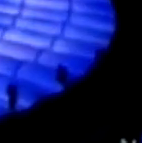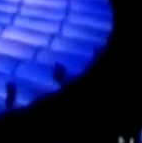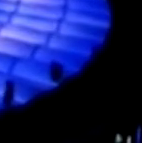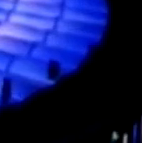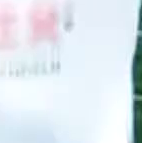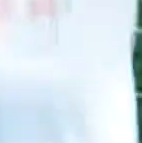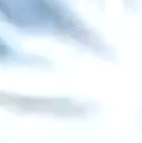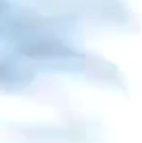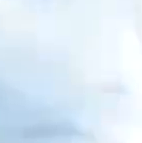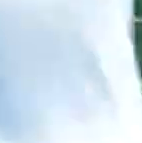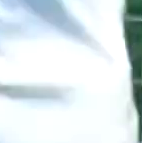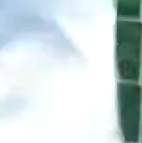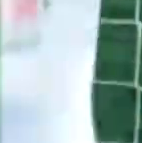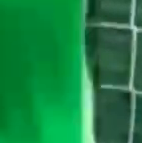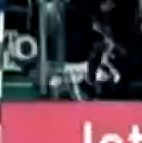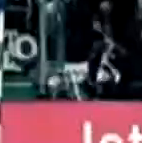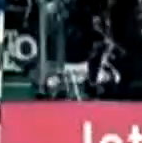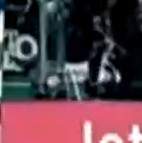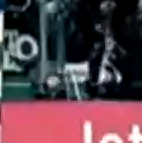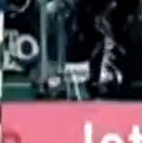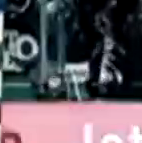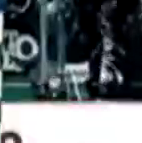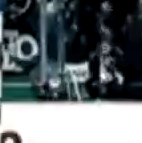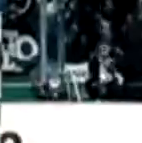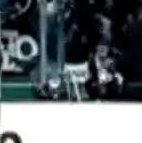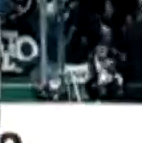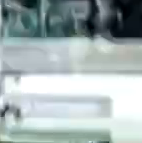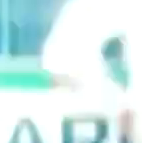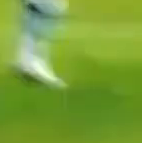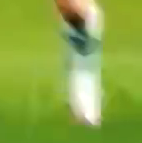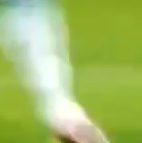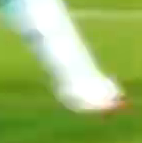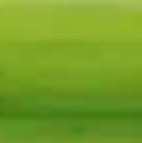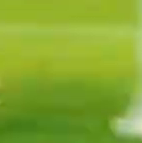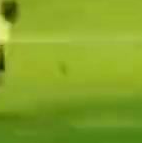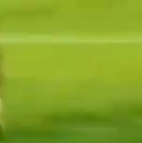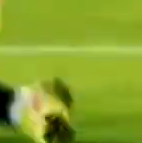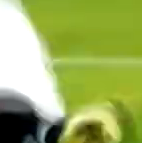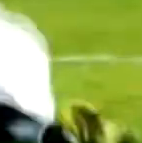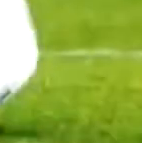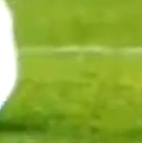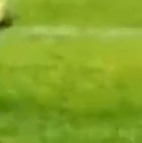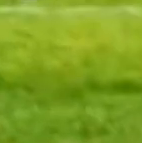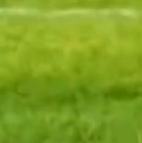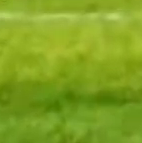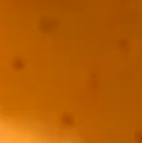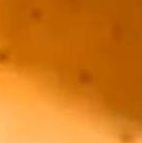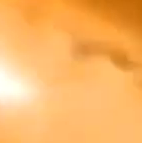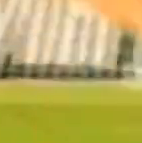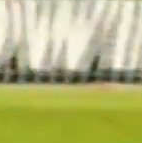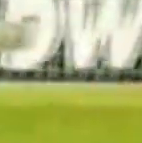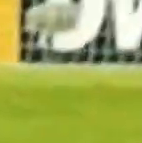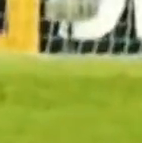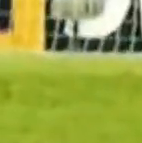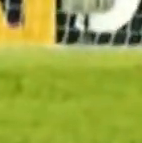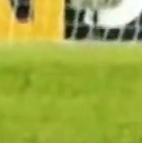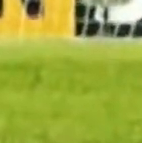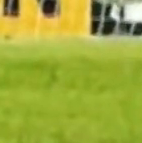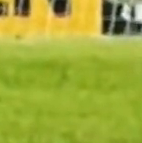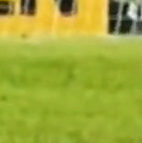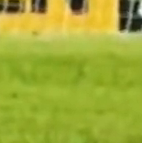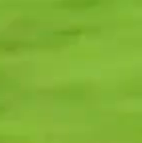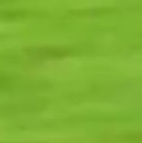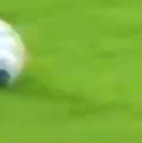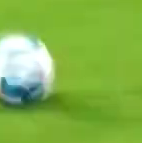Stadion in Berlin is now less crowded, with only 4 teams out of 64 still in contention. Something more outstanding is that all